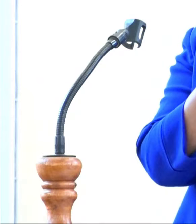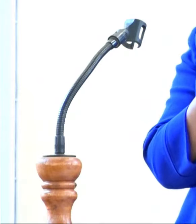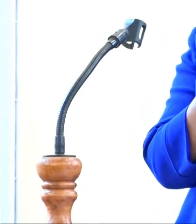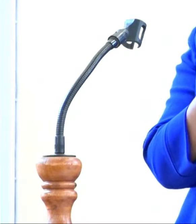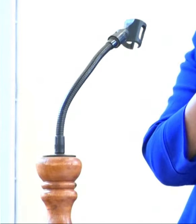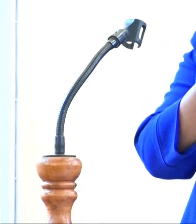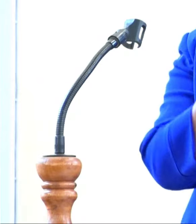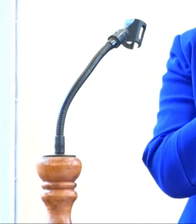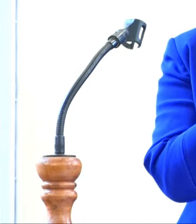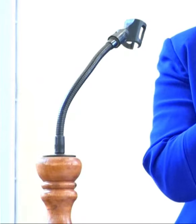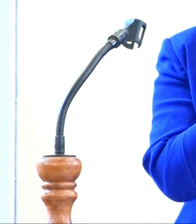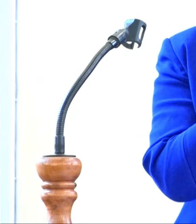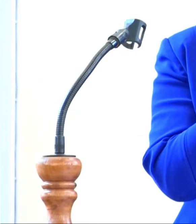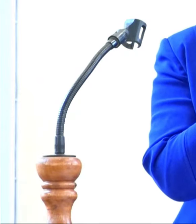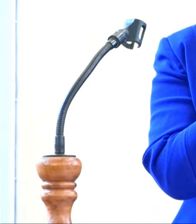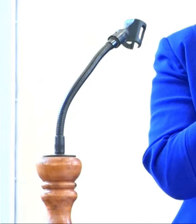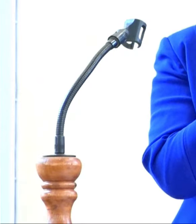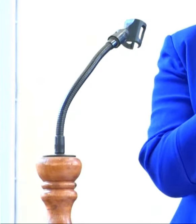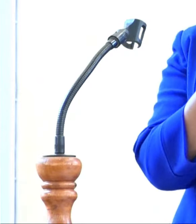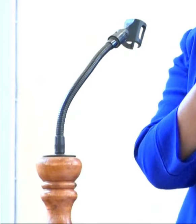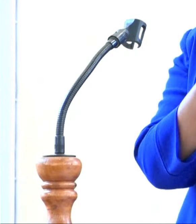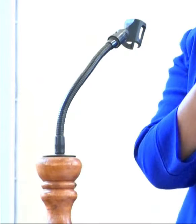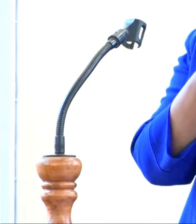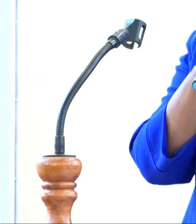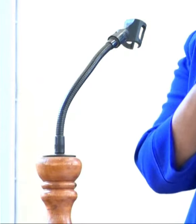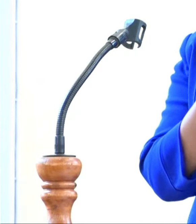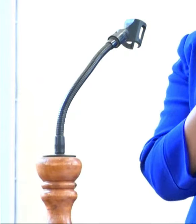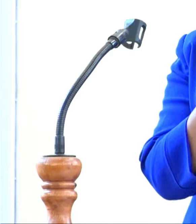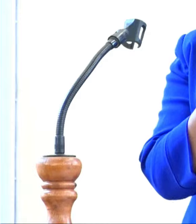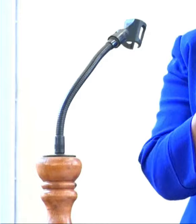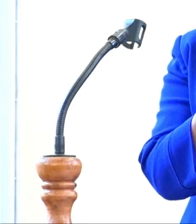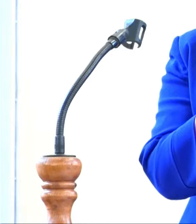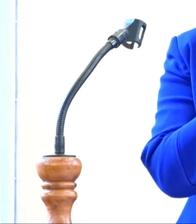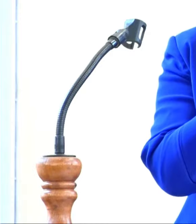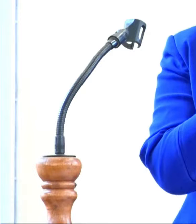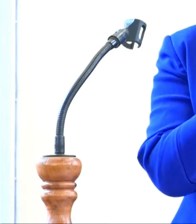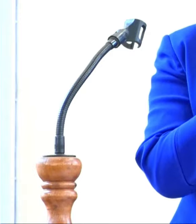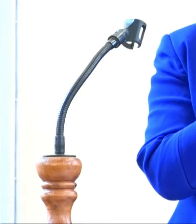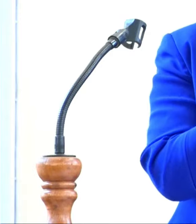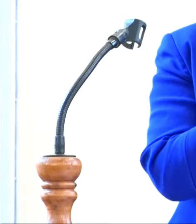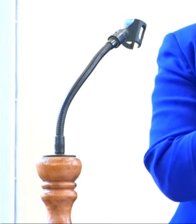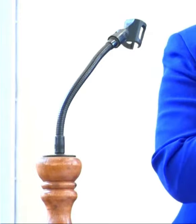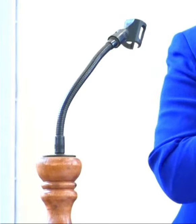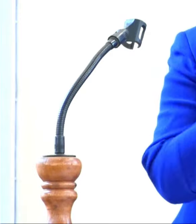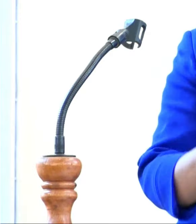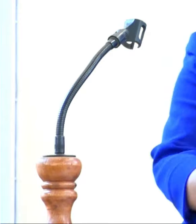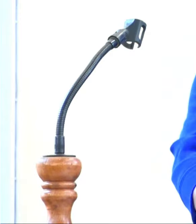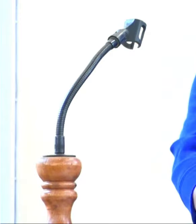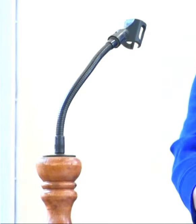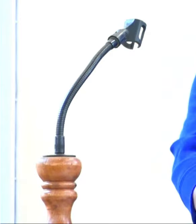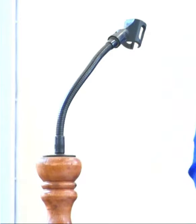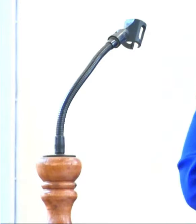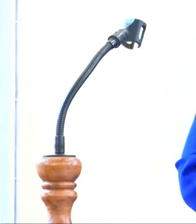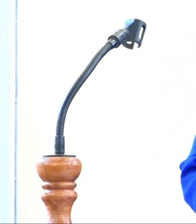be aching our hearts and calling us back to order. Buona sifue. When we watch